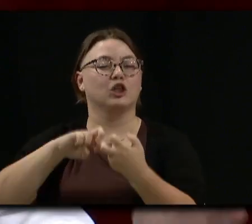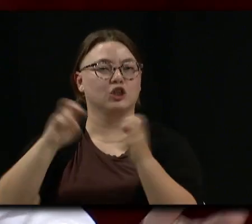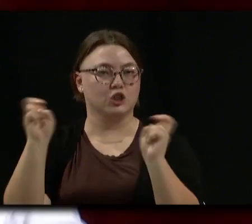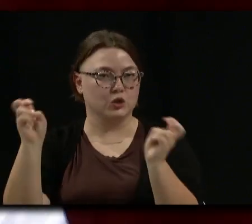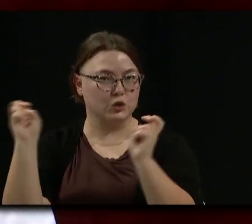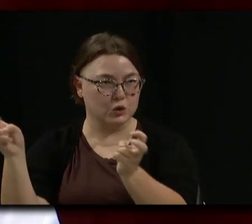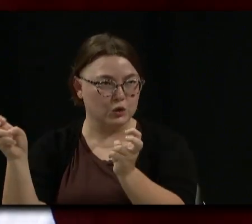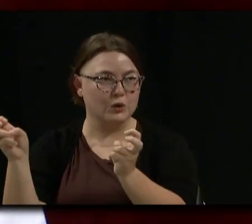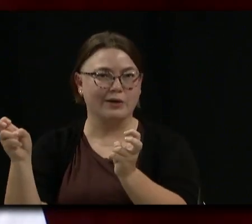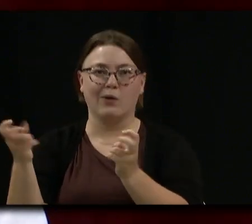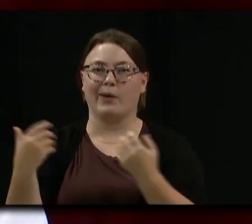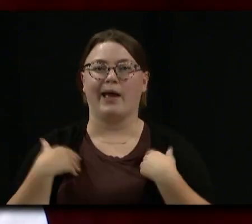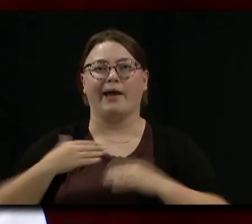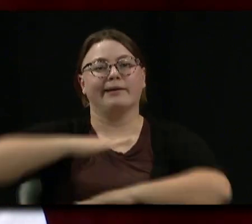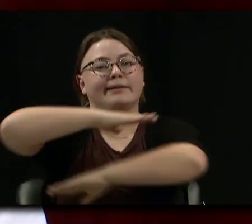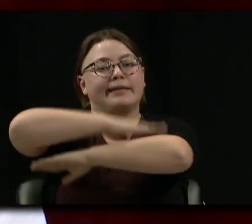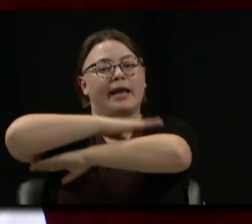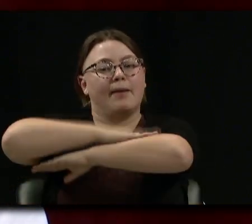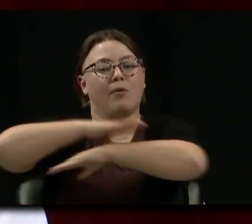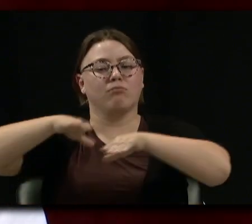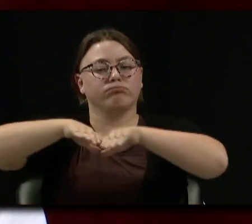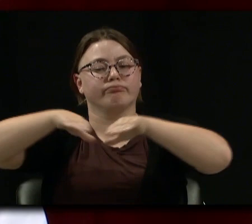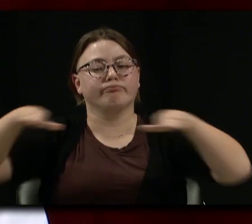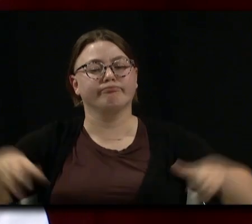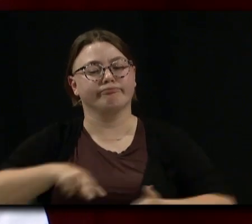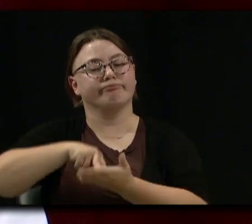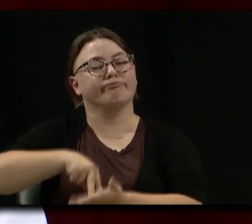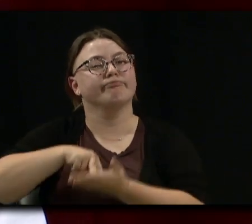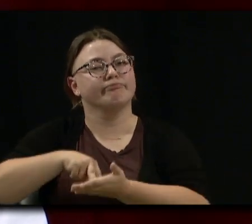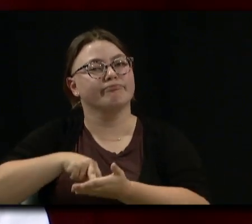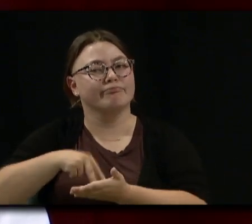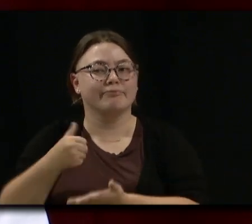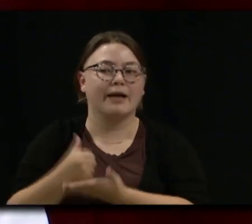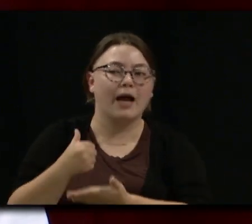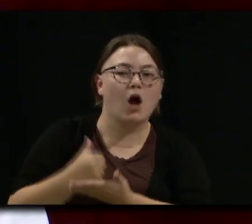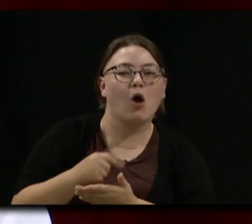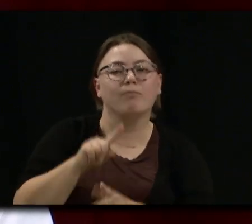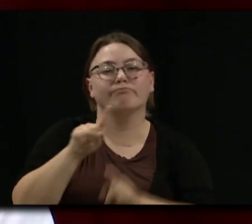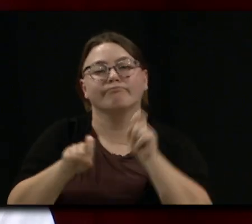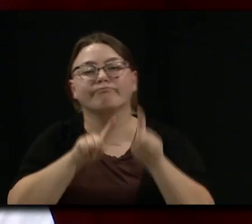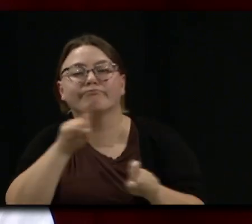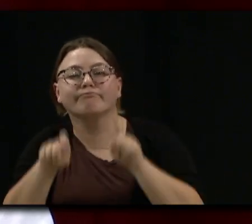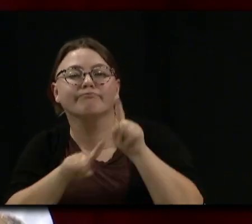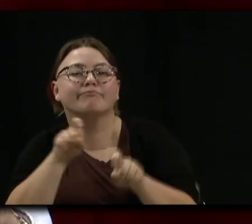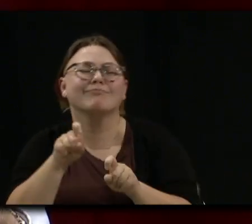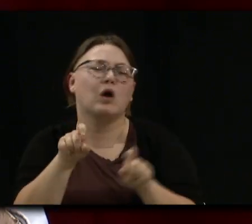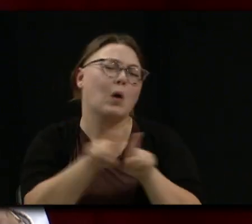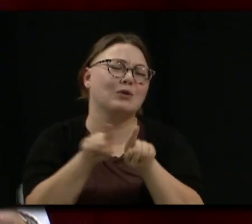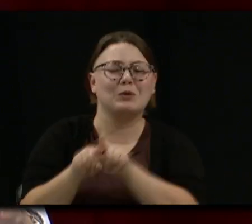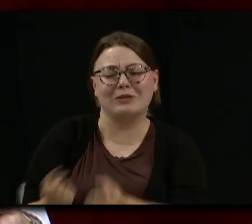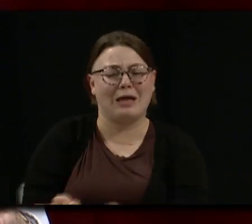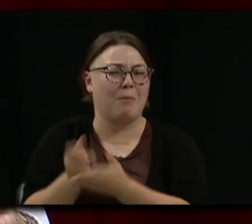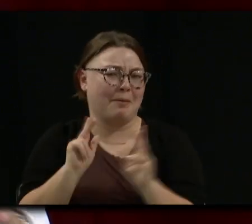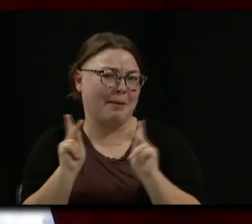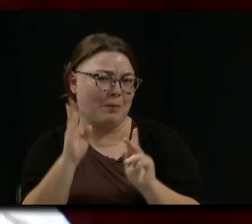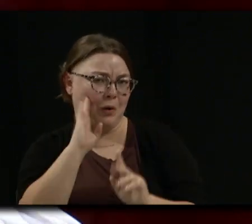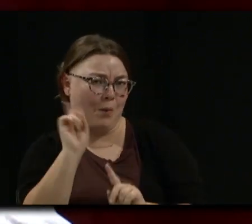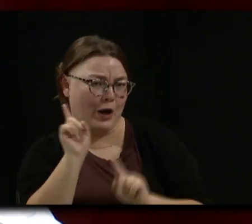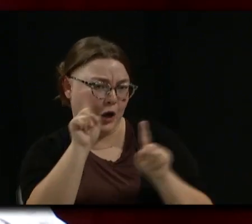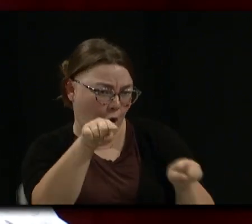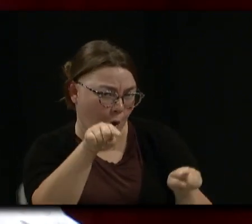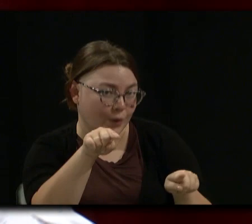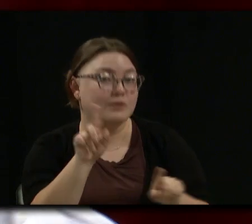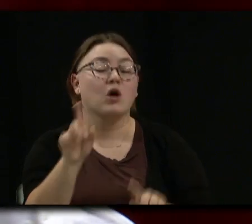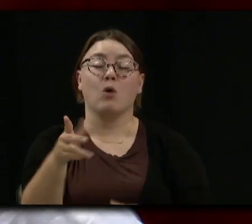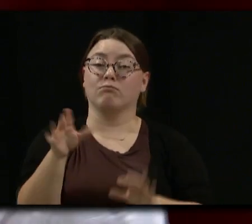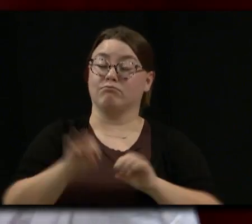the table or stood at the table and answered questions, but also tried just to be helpful. What I loved about the Board of Elections building, you park for